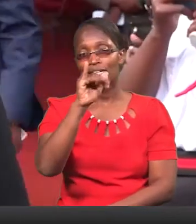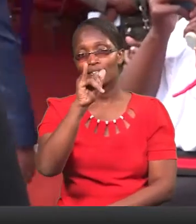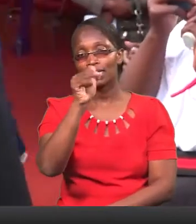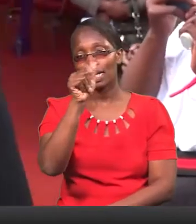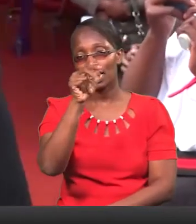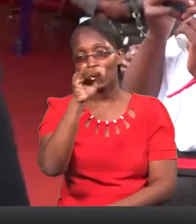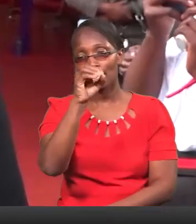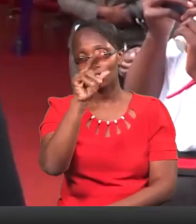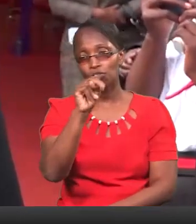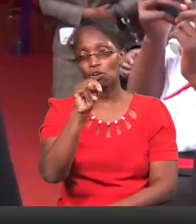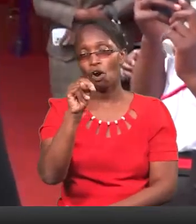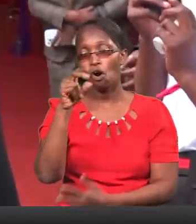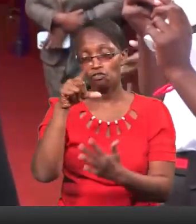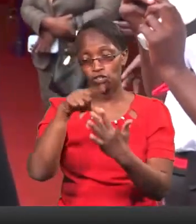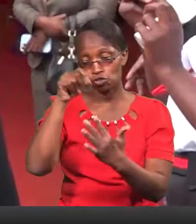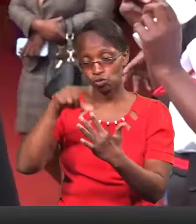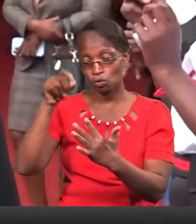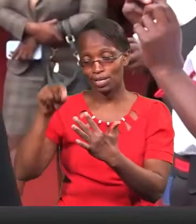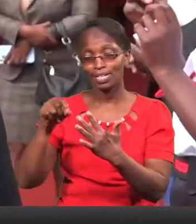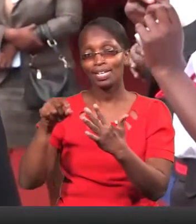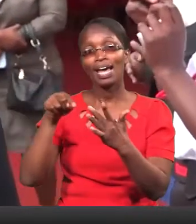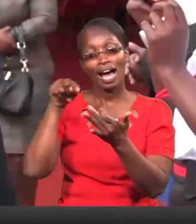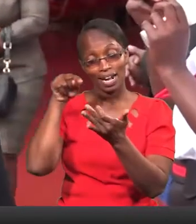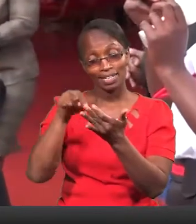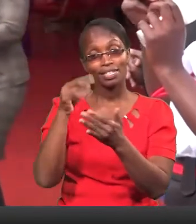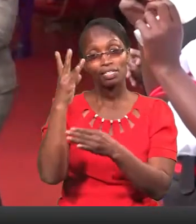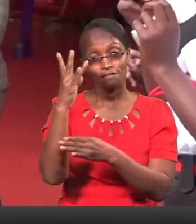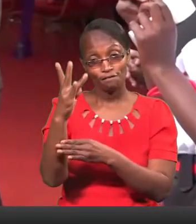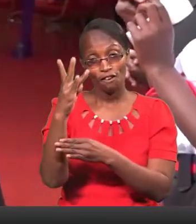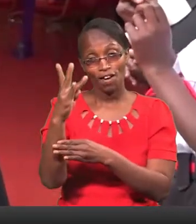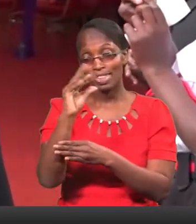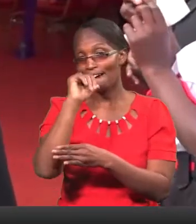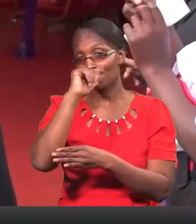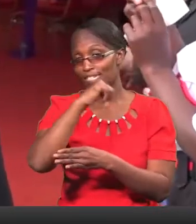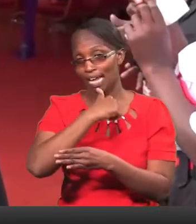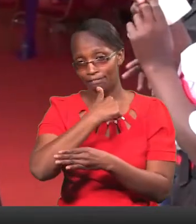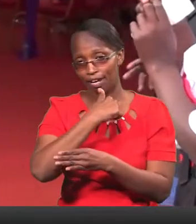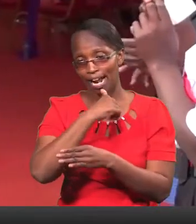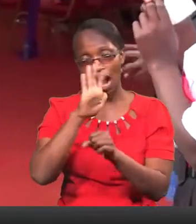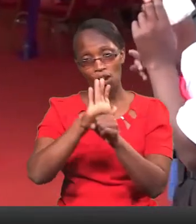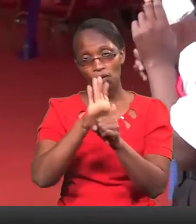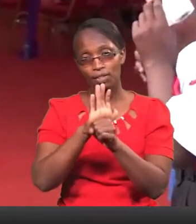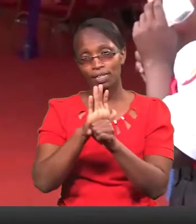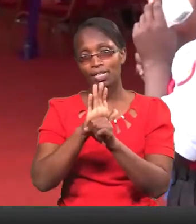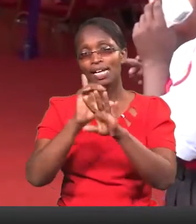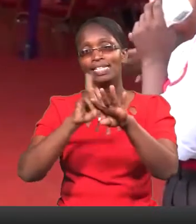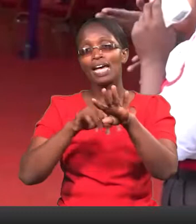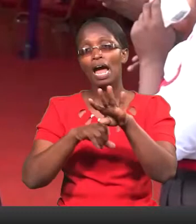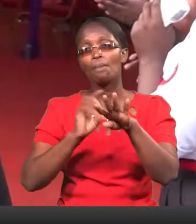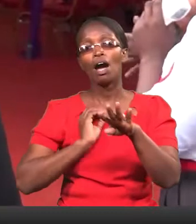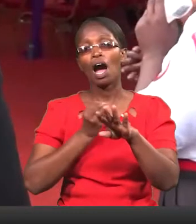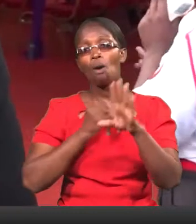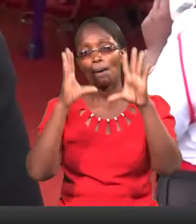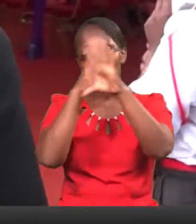political affiliation of your choice. And those four have suffered a great deal during the